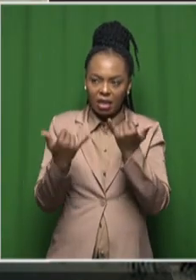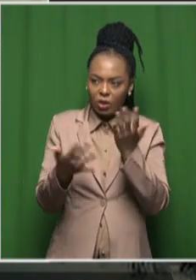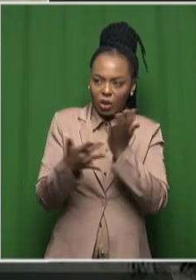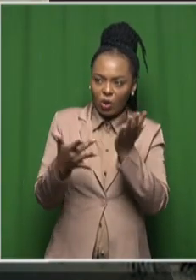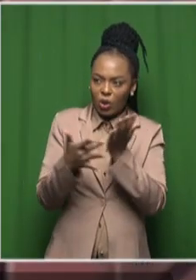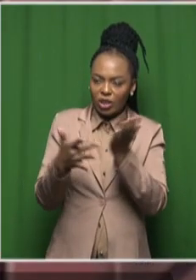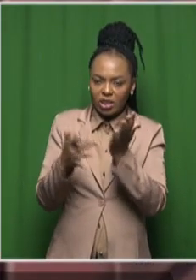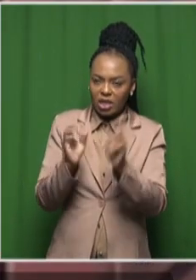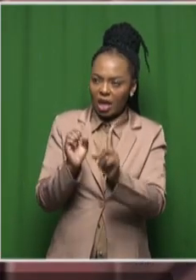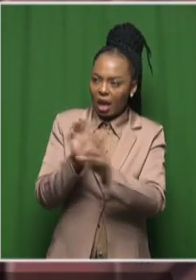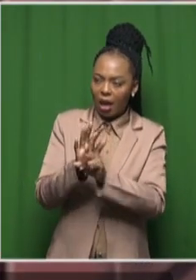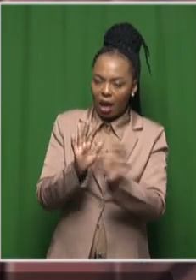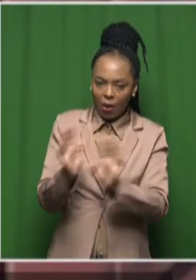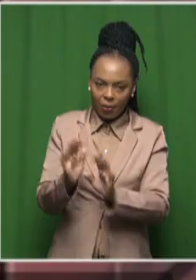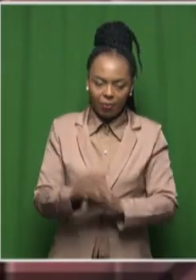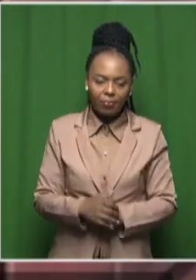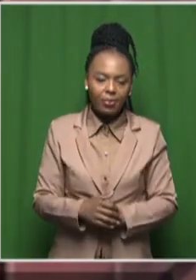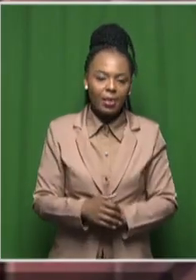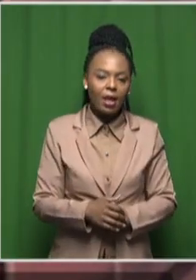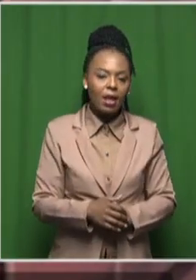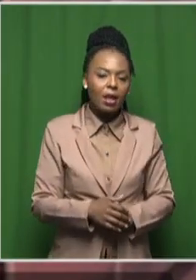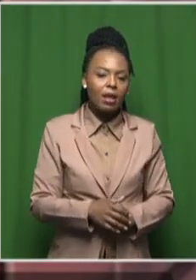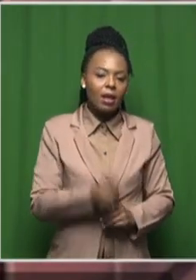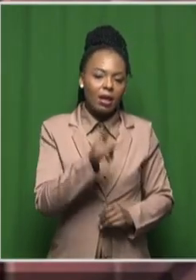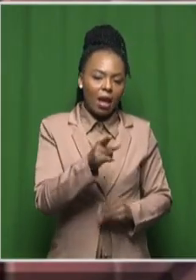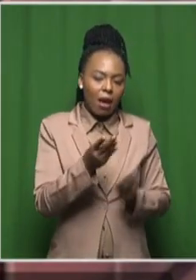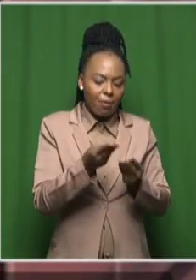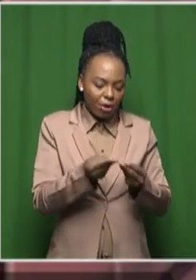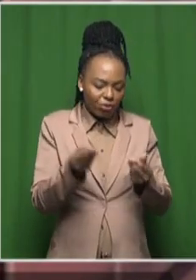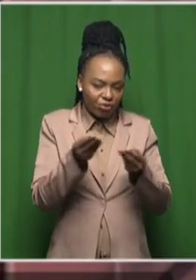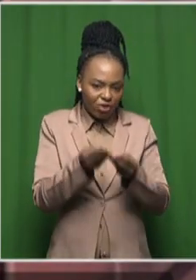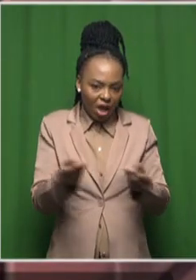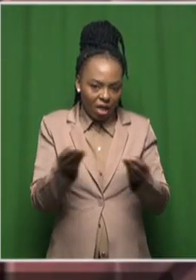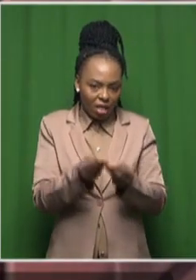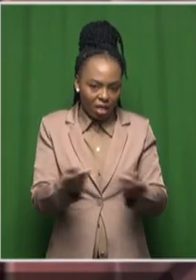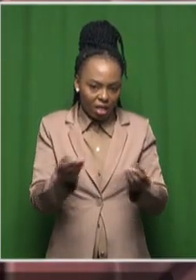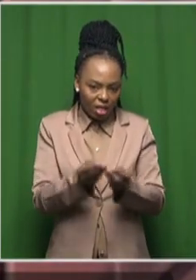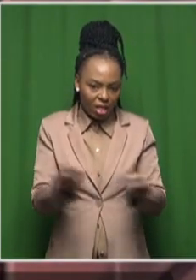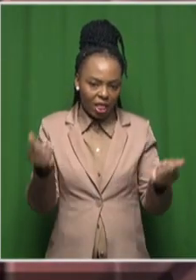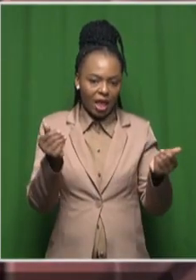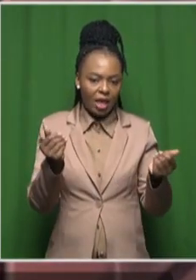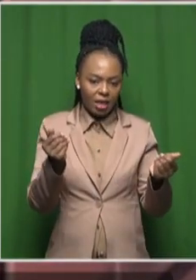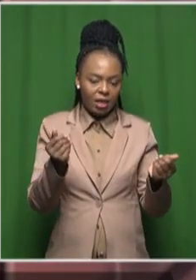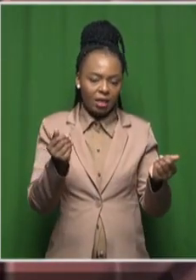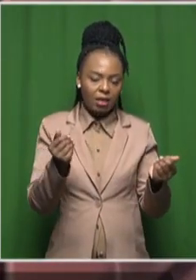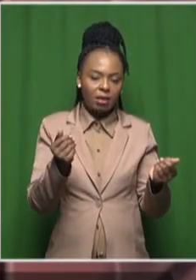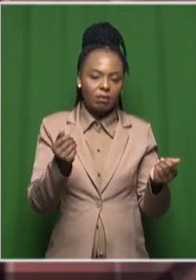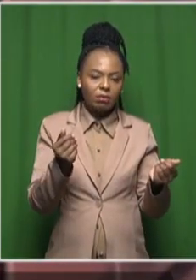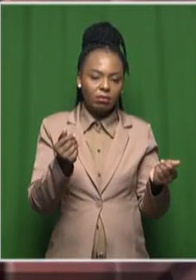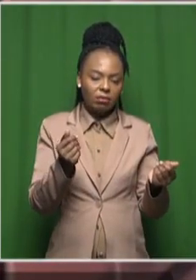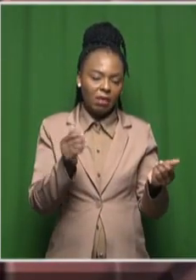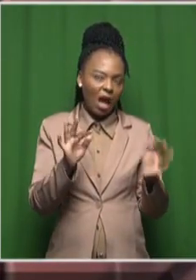So the material itself, lends to a very,